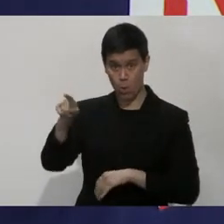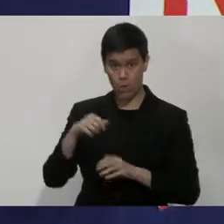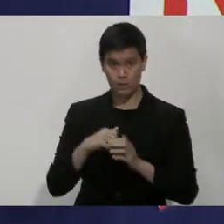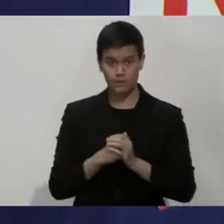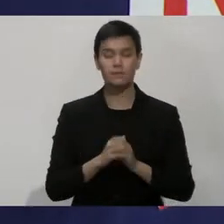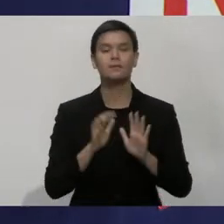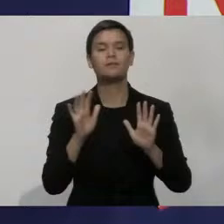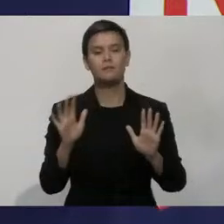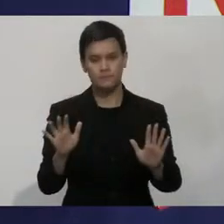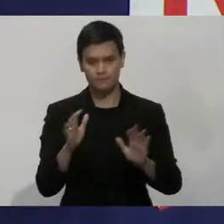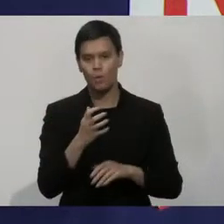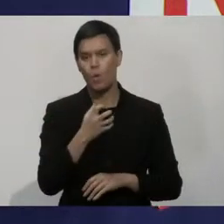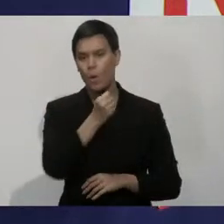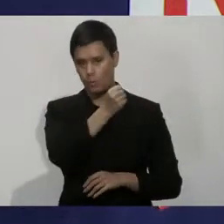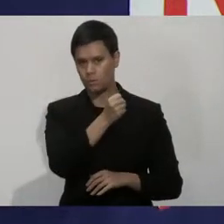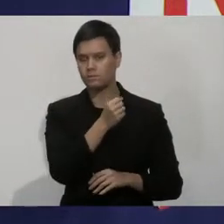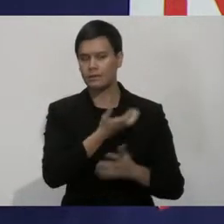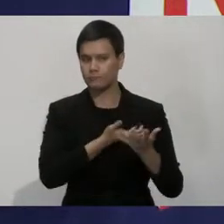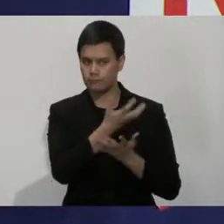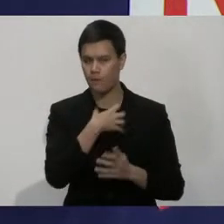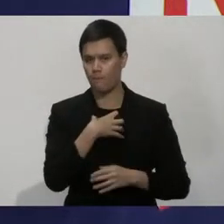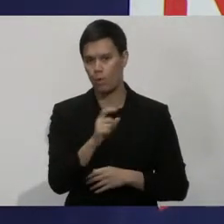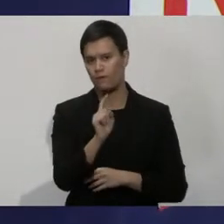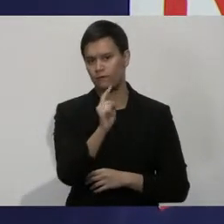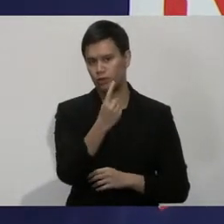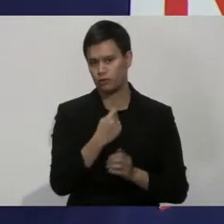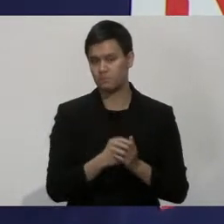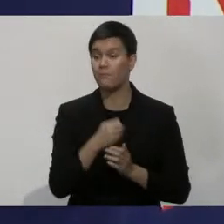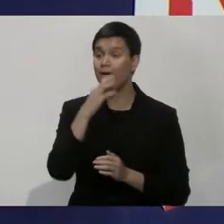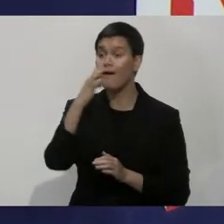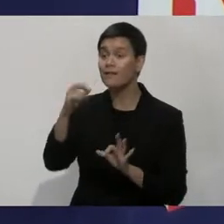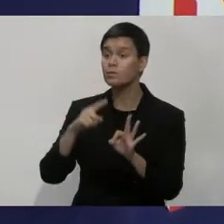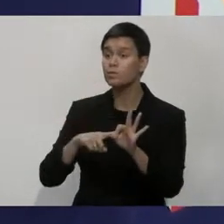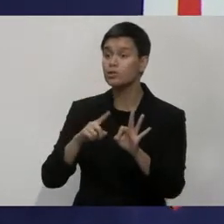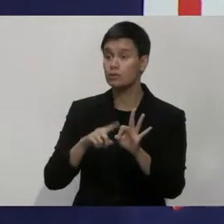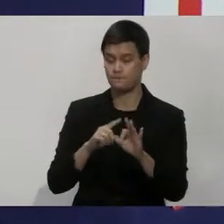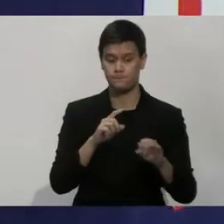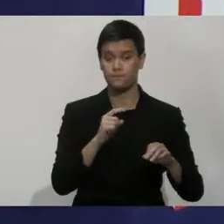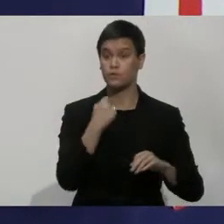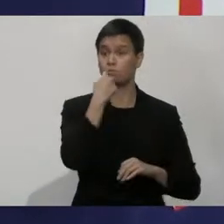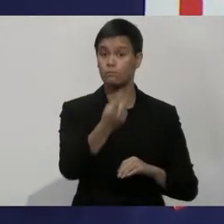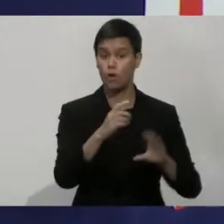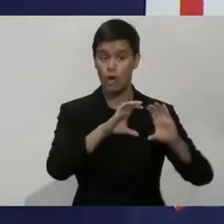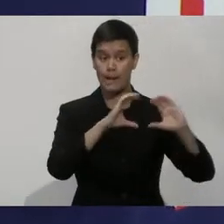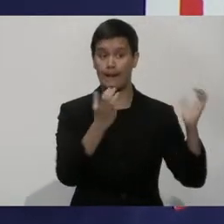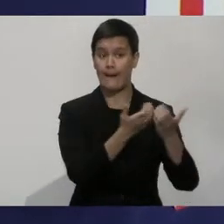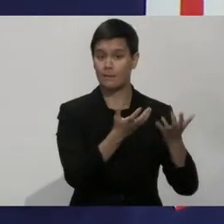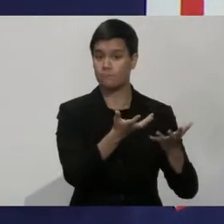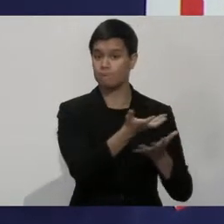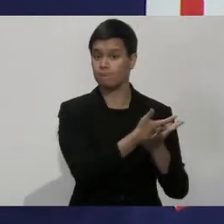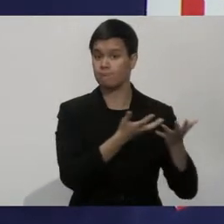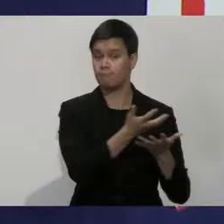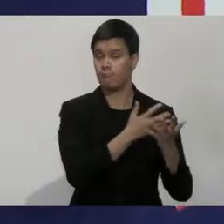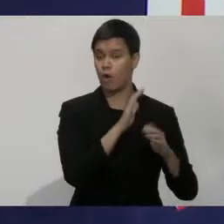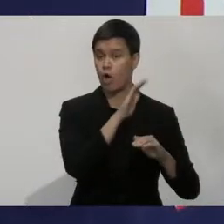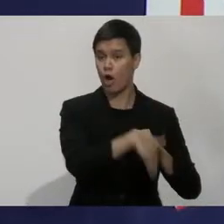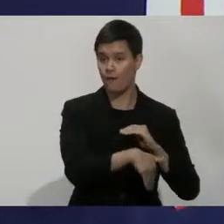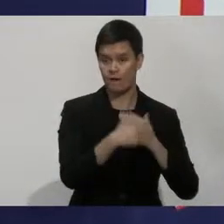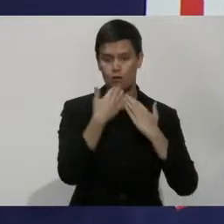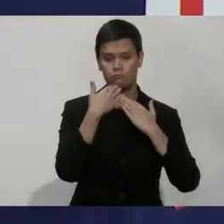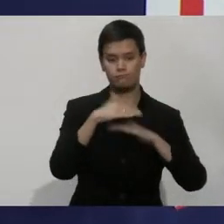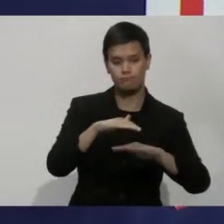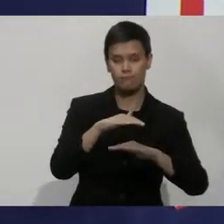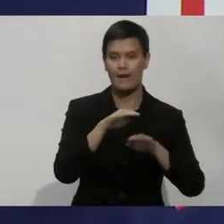please outline the sort of things that Cabinet will be considering tomorrow in its review of the restrictions that are in place?